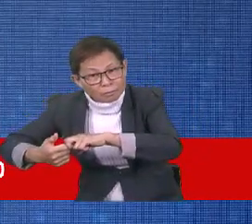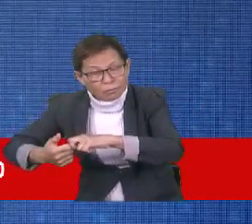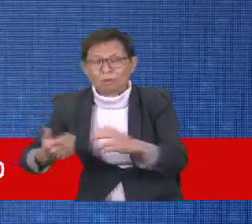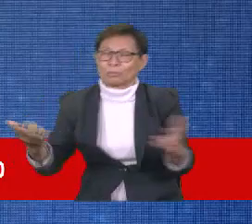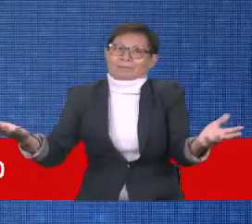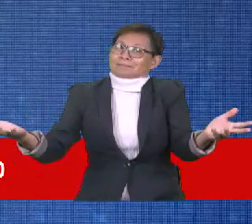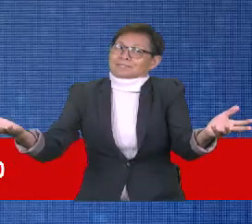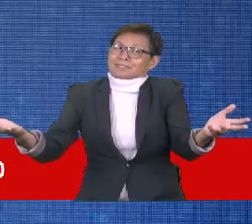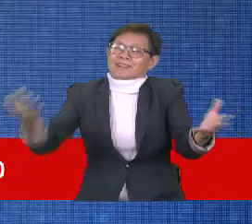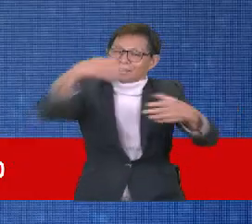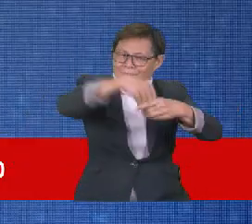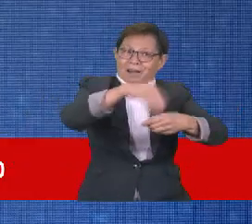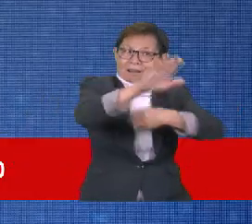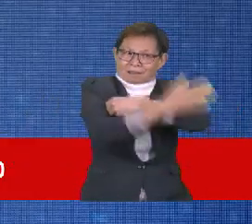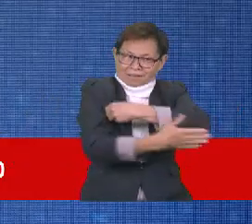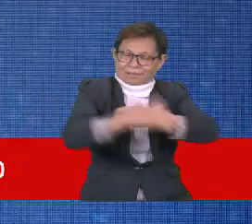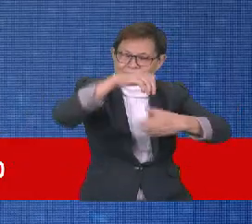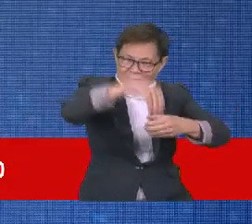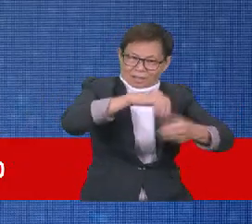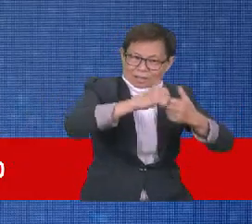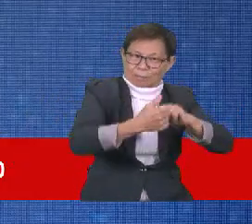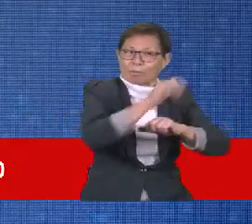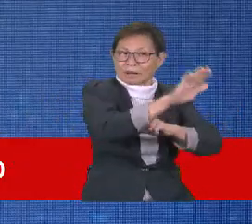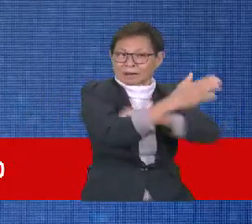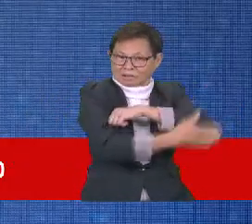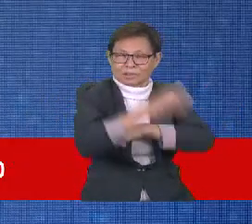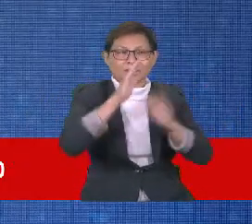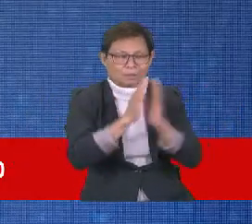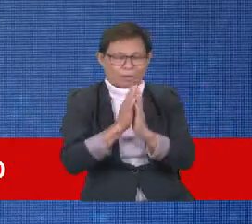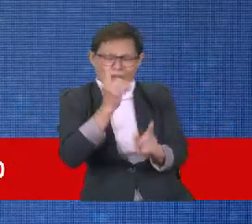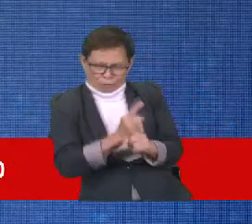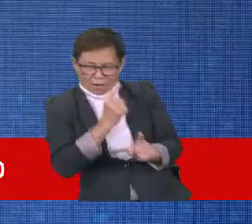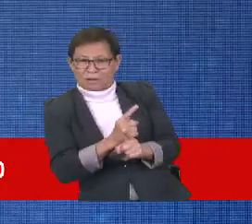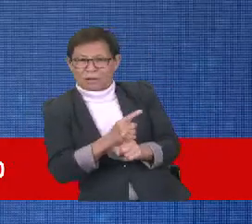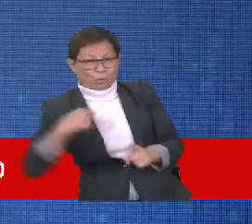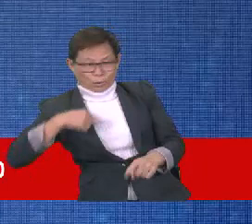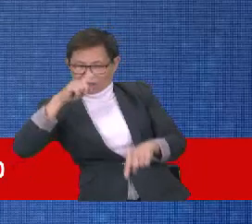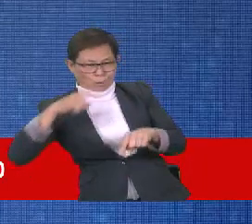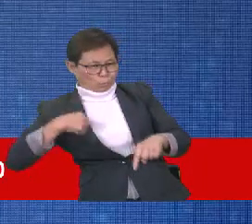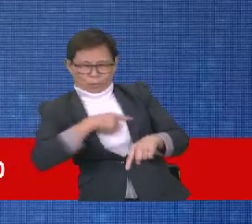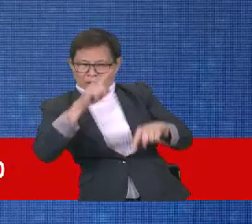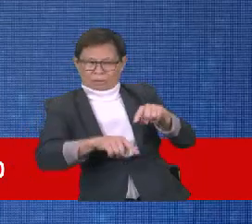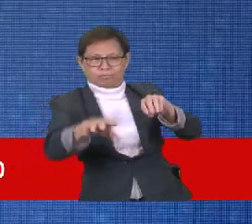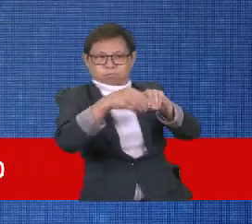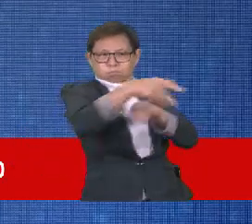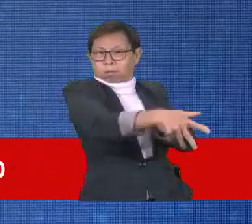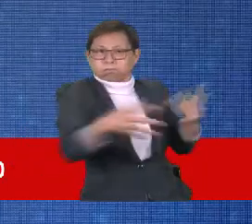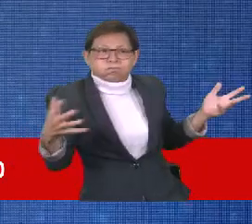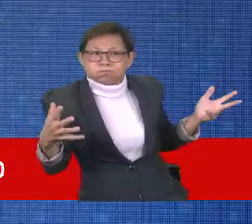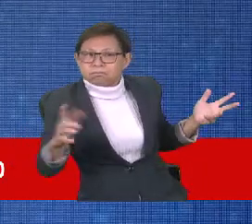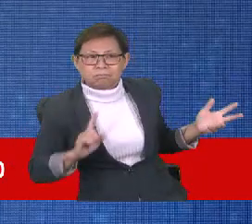Well, they say it's internal affairs of Myanmar. Well, right. I don't think we should go and interfere